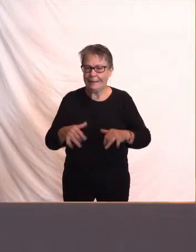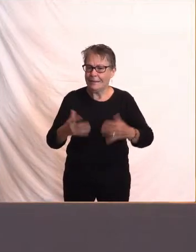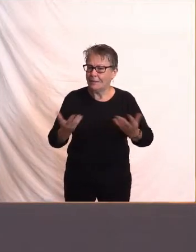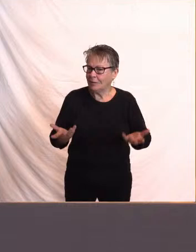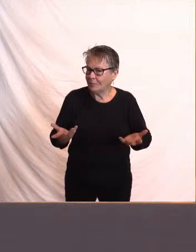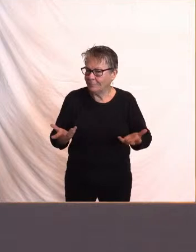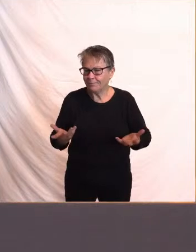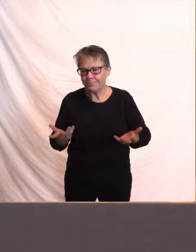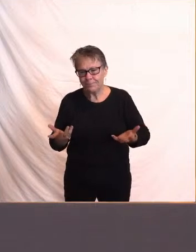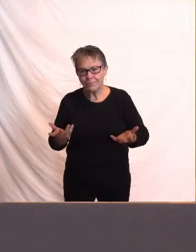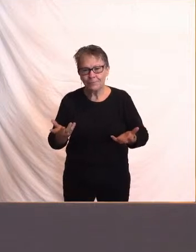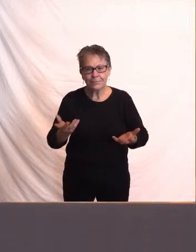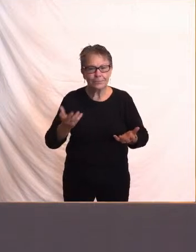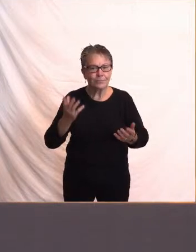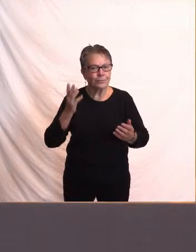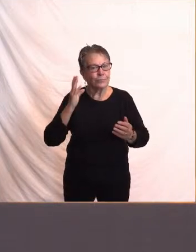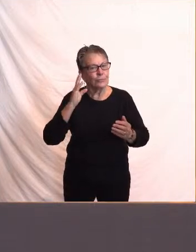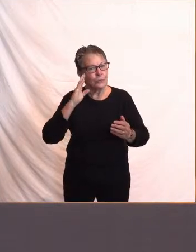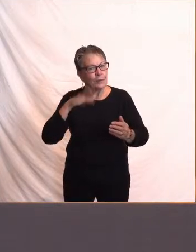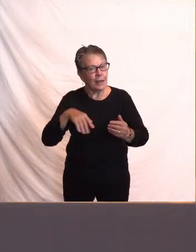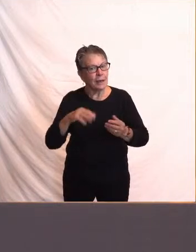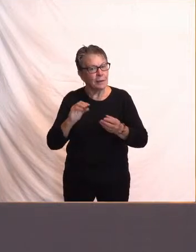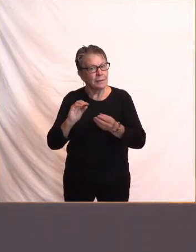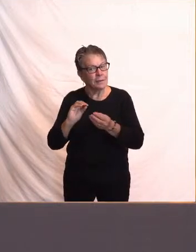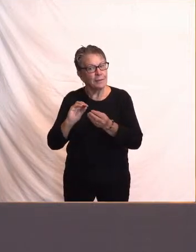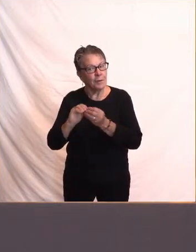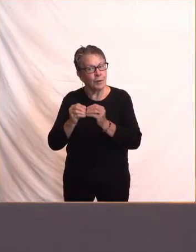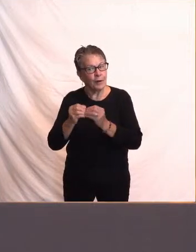high. So good news is,